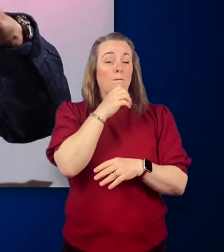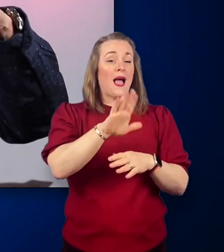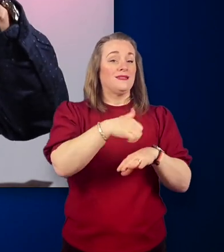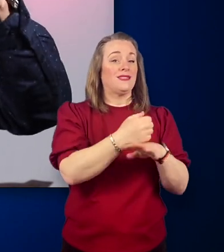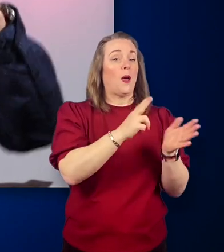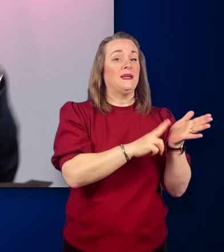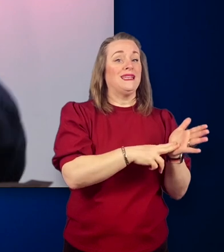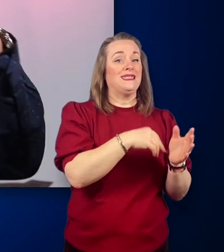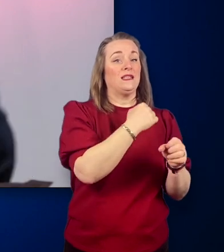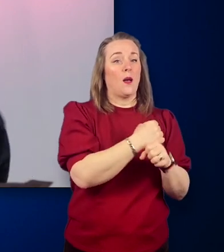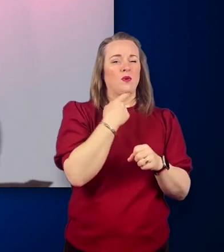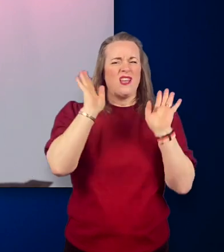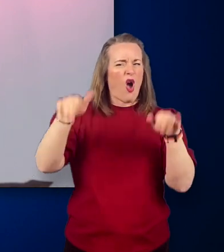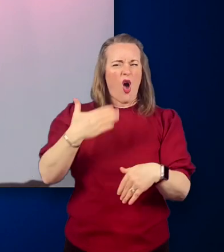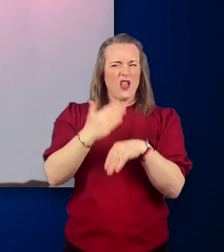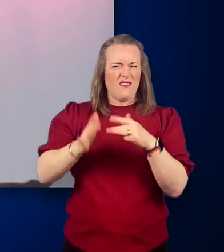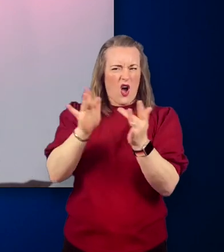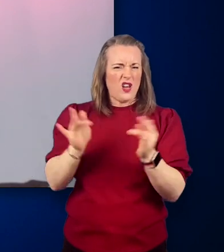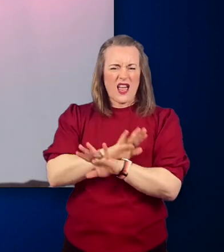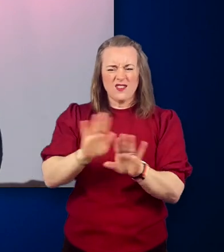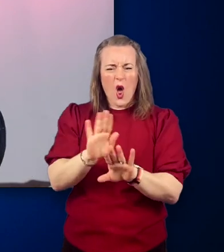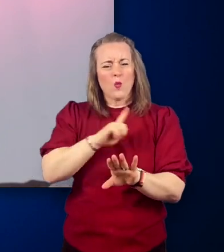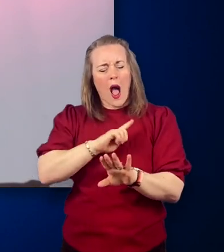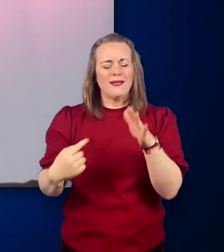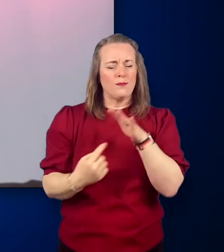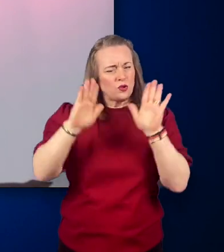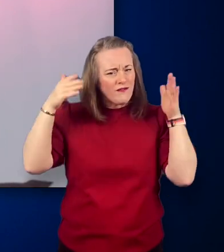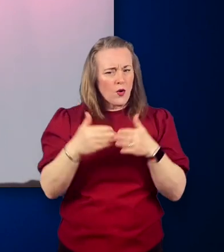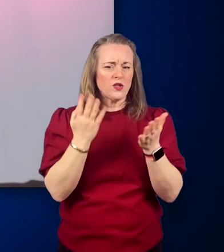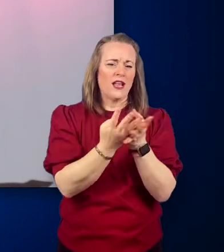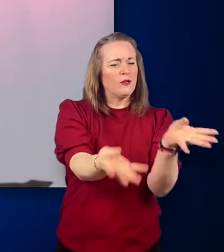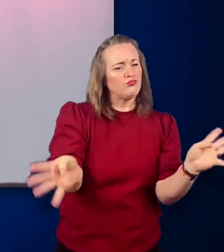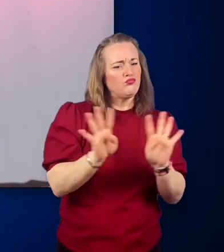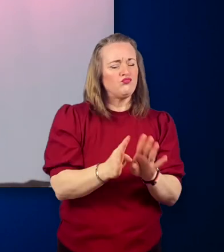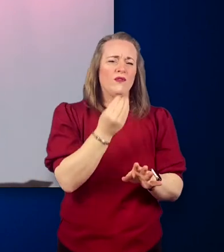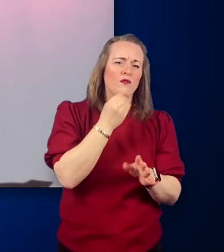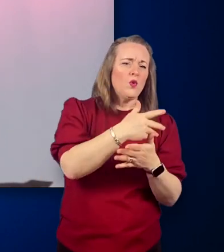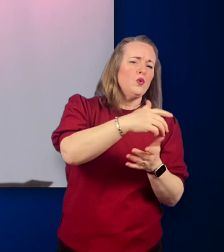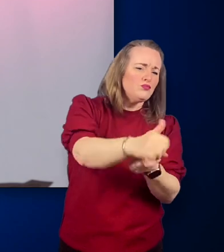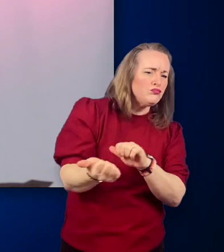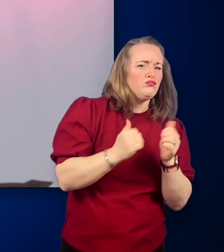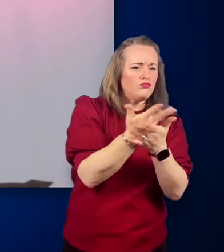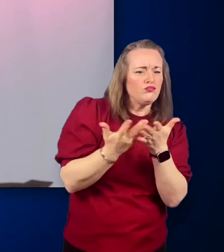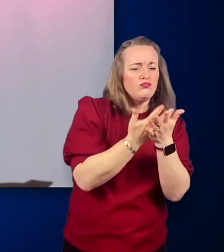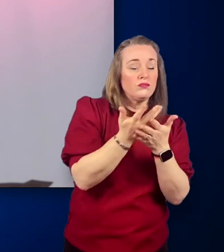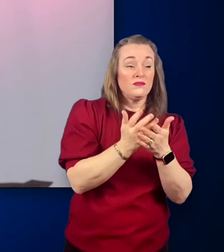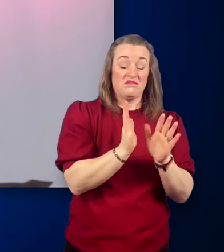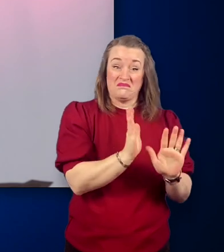food and fellowship together around tables and then look at the videos. He put it